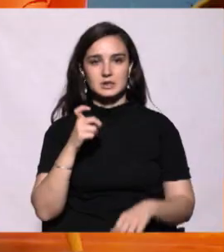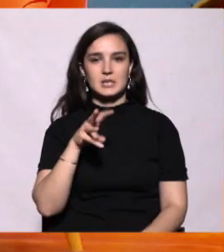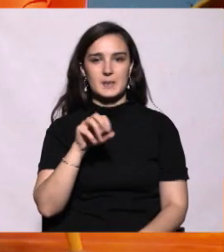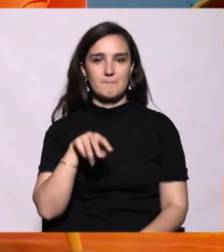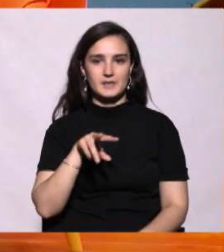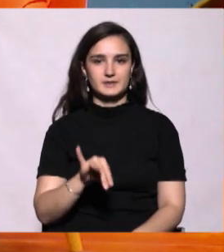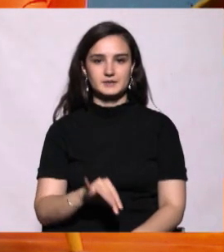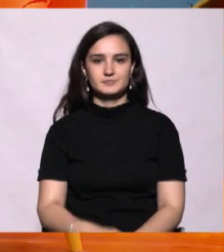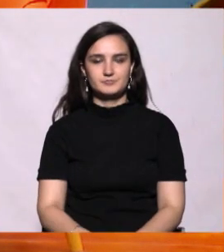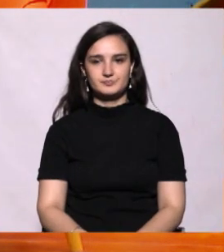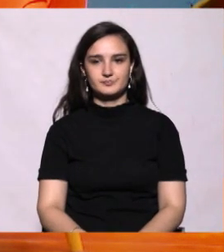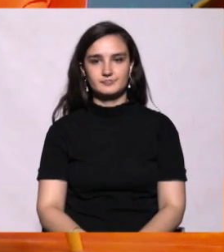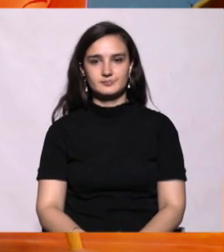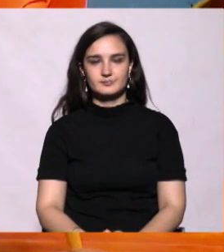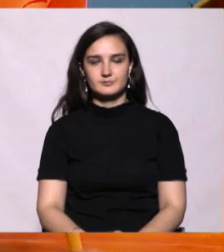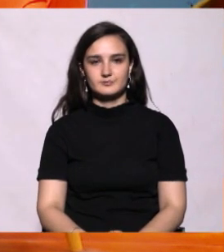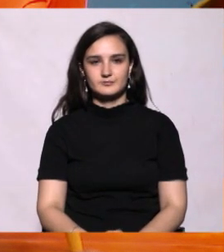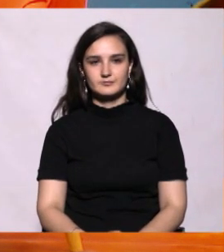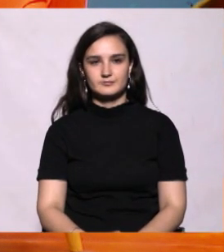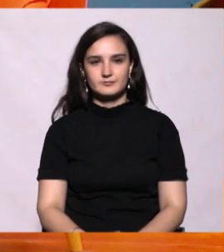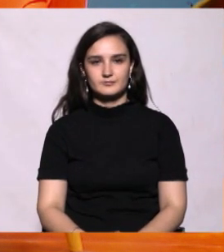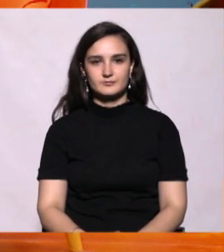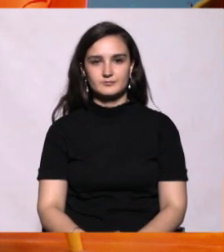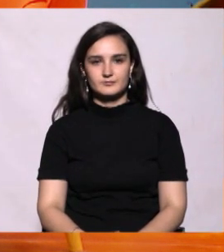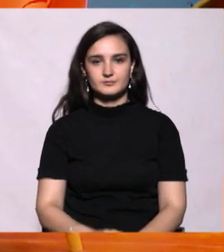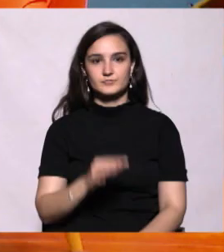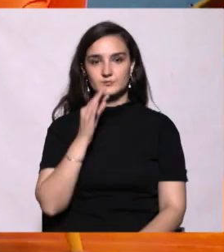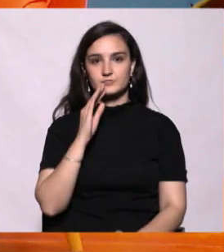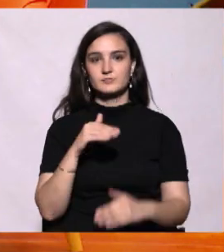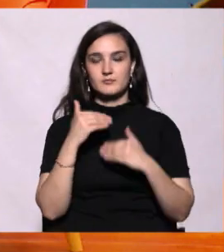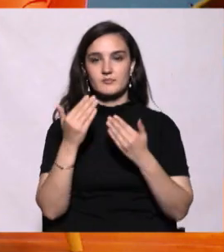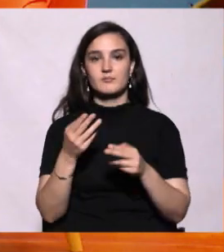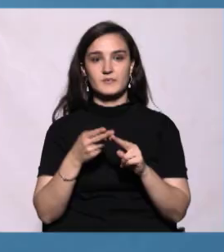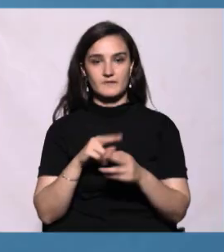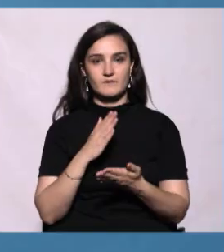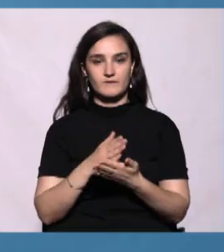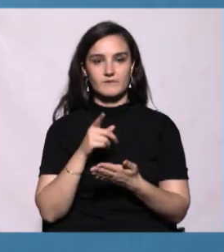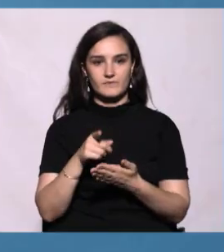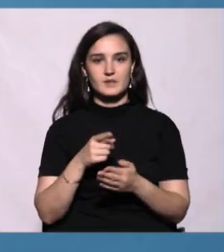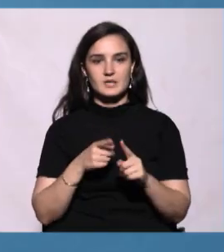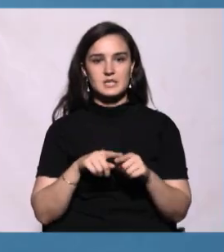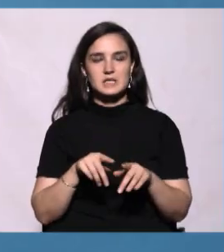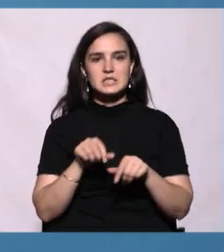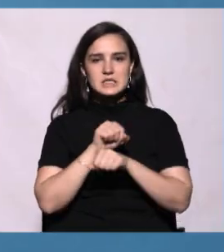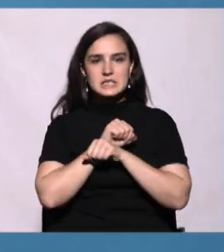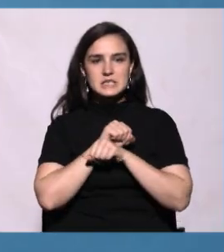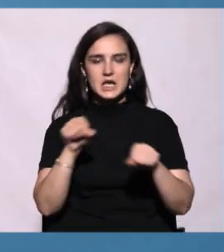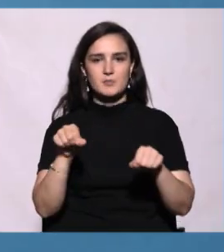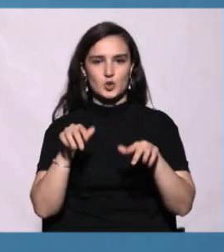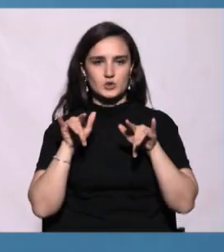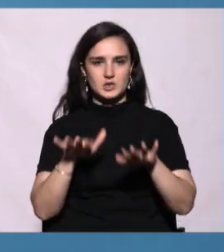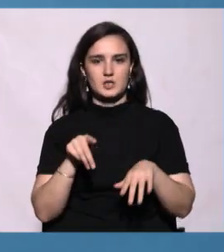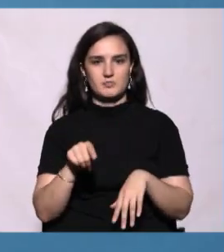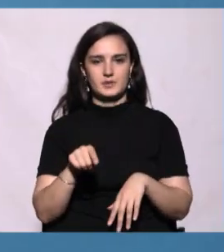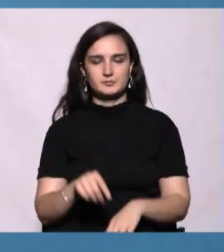khmali. Excellent. Next we have chivalry. Chivalry. The combination